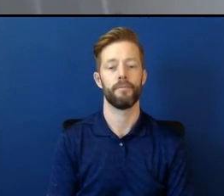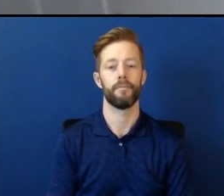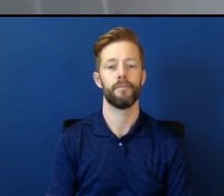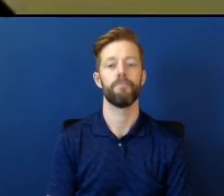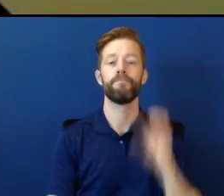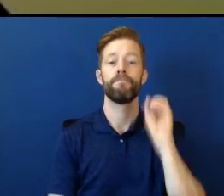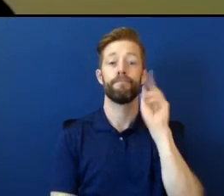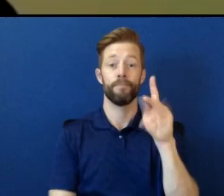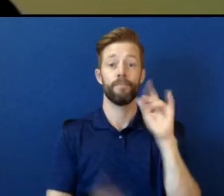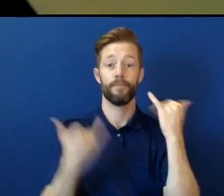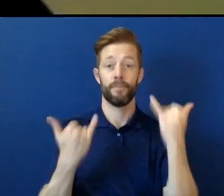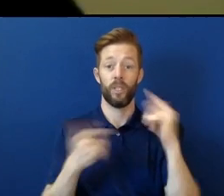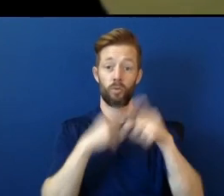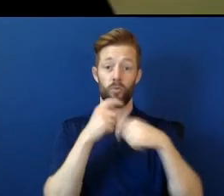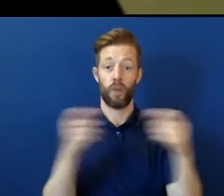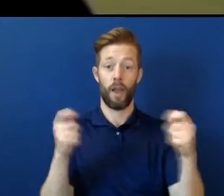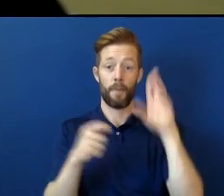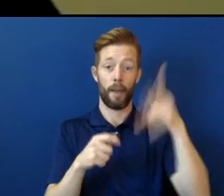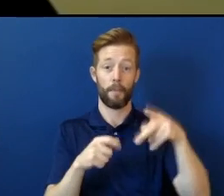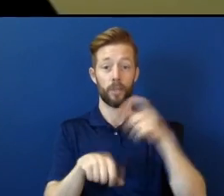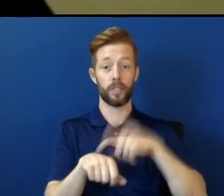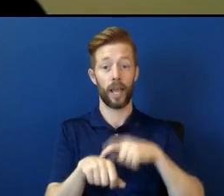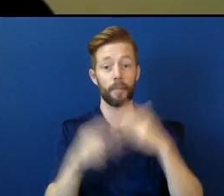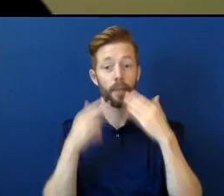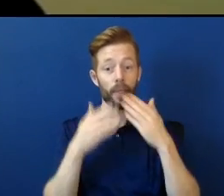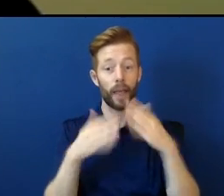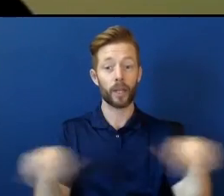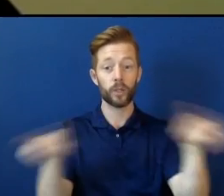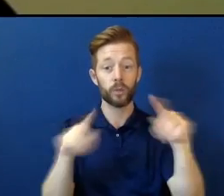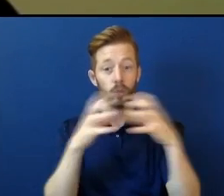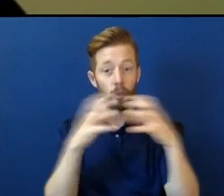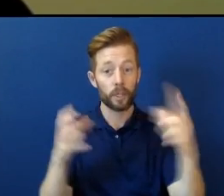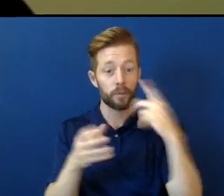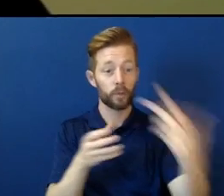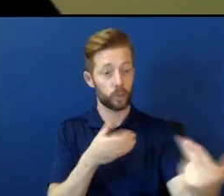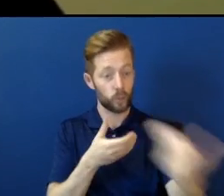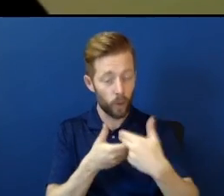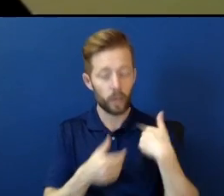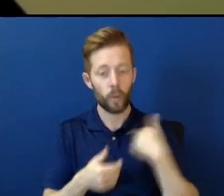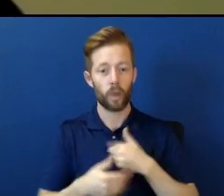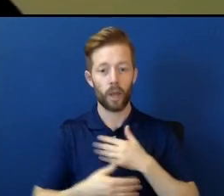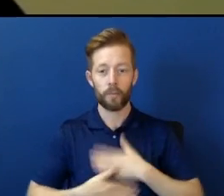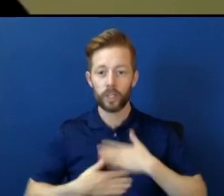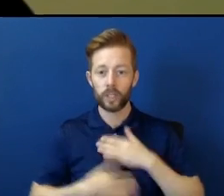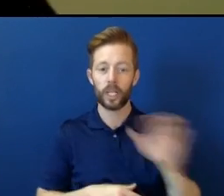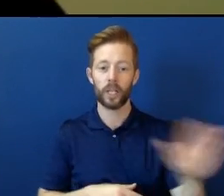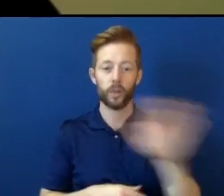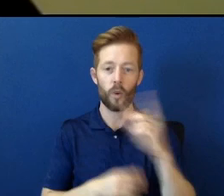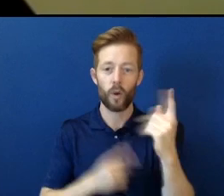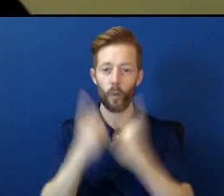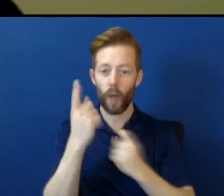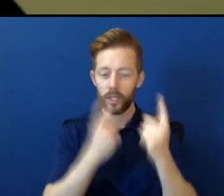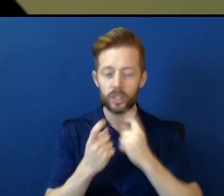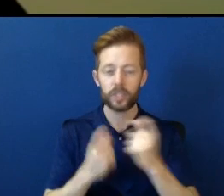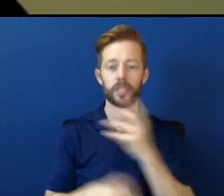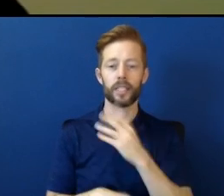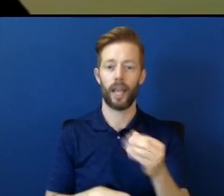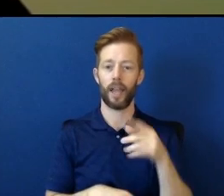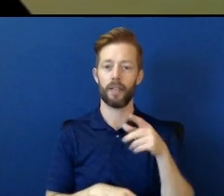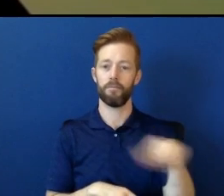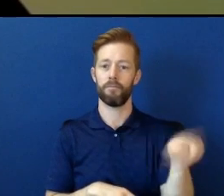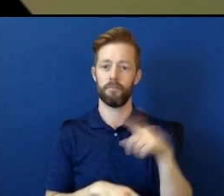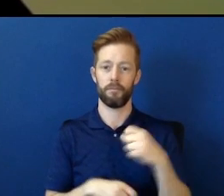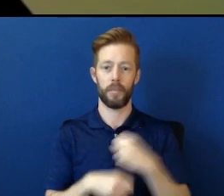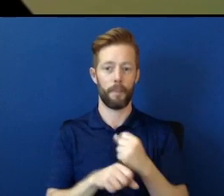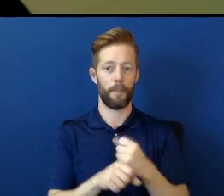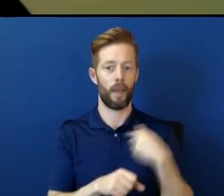I think that wraps up our time. Thank you so much for joining us. We appreciate all of your questions, and you